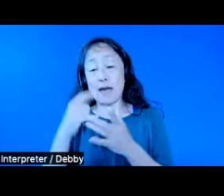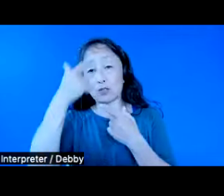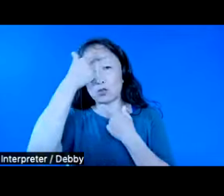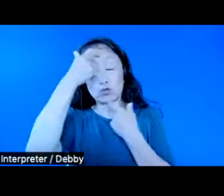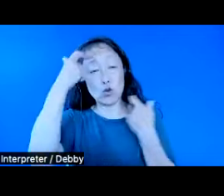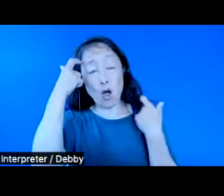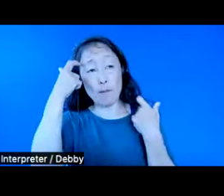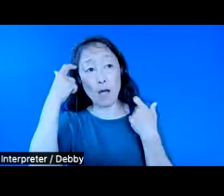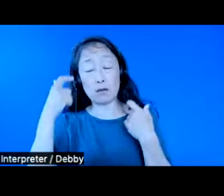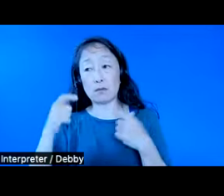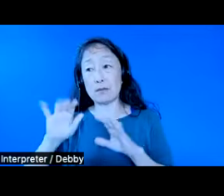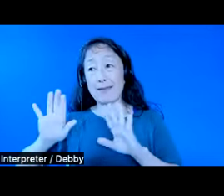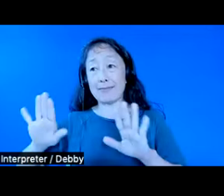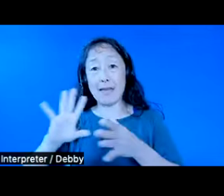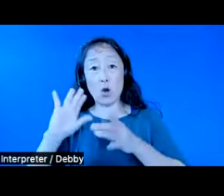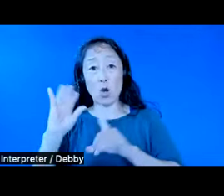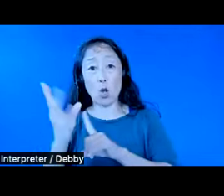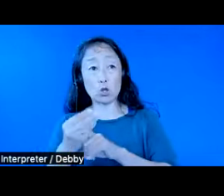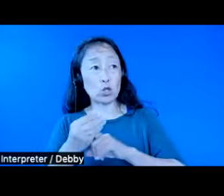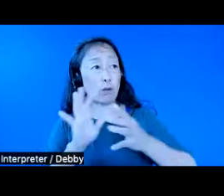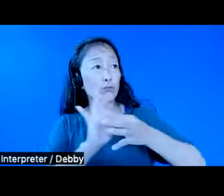disconnect from their own culture from Canada.